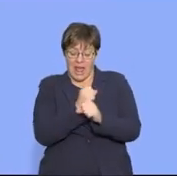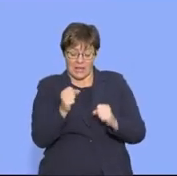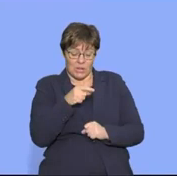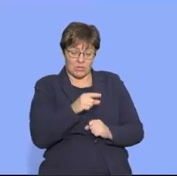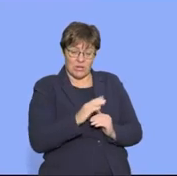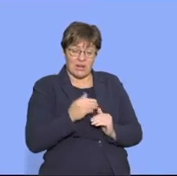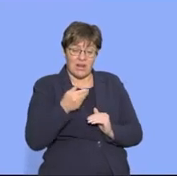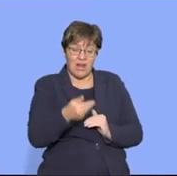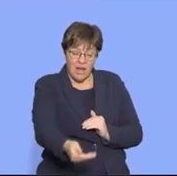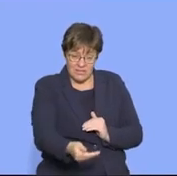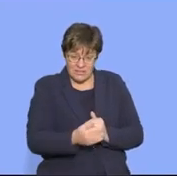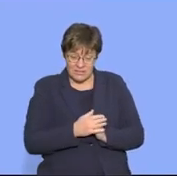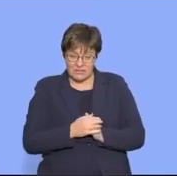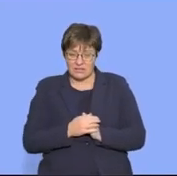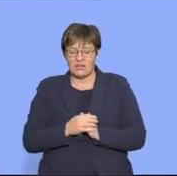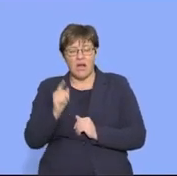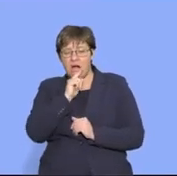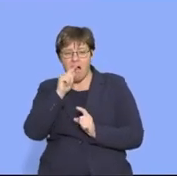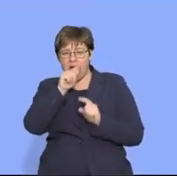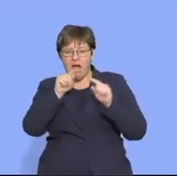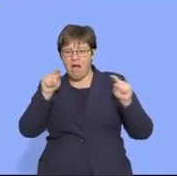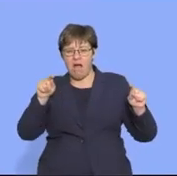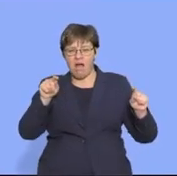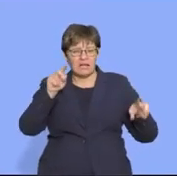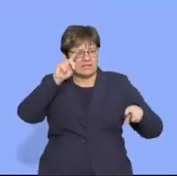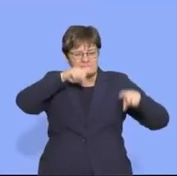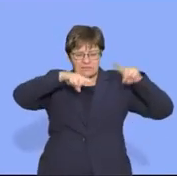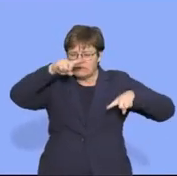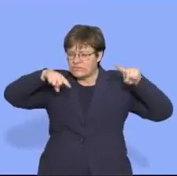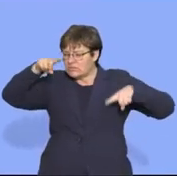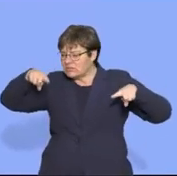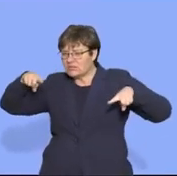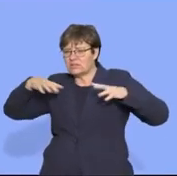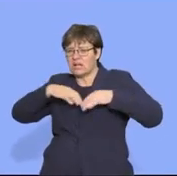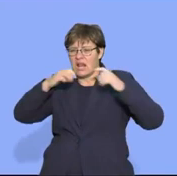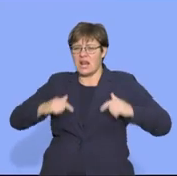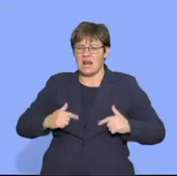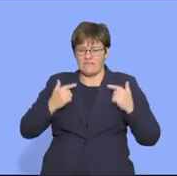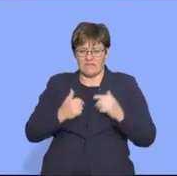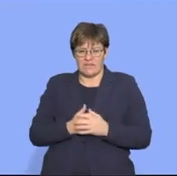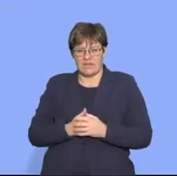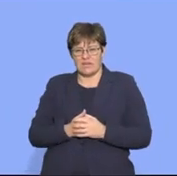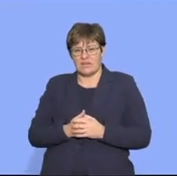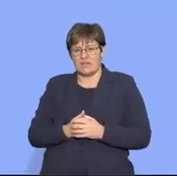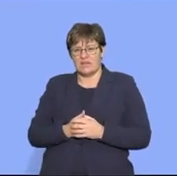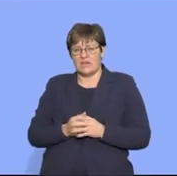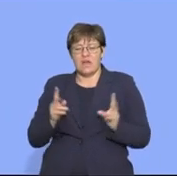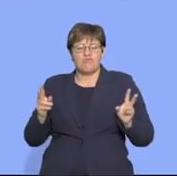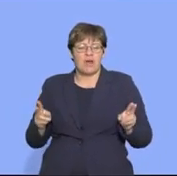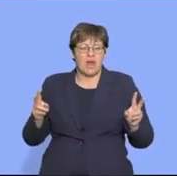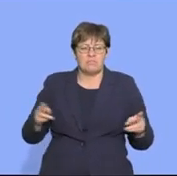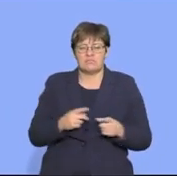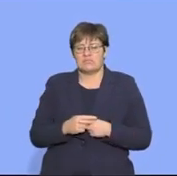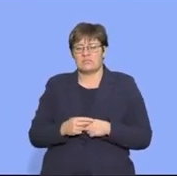during the Cambrian explosion, as you can see, all of these different forms of life, for